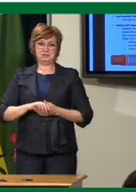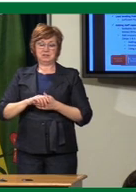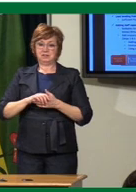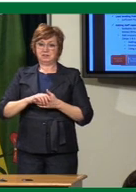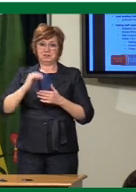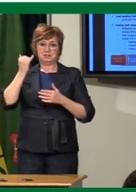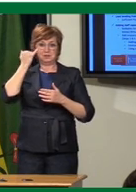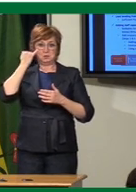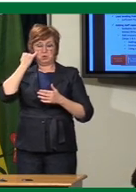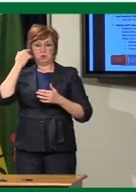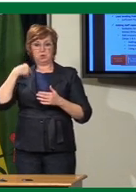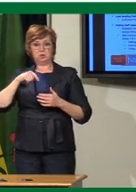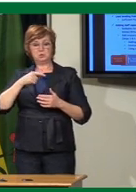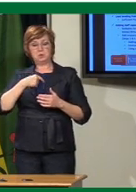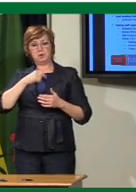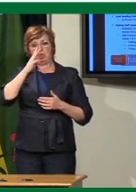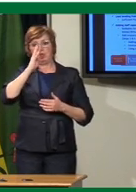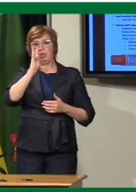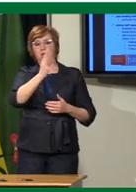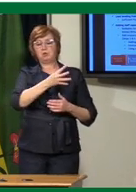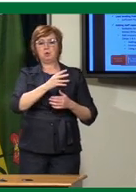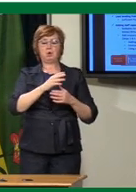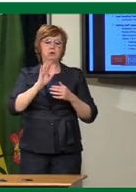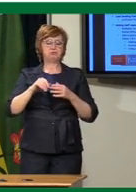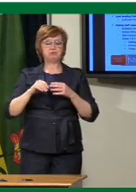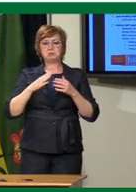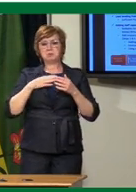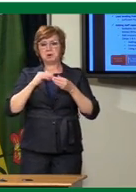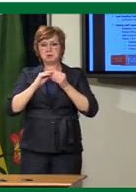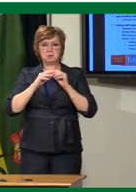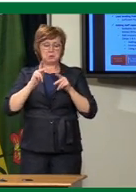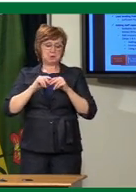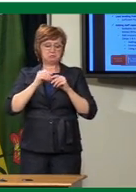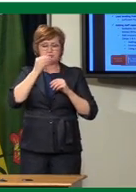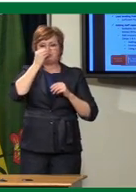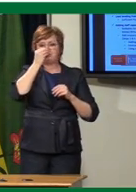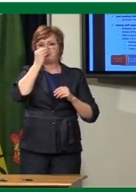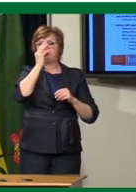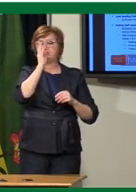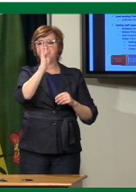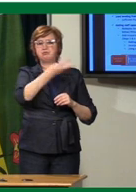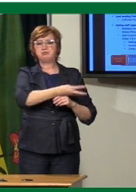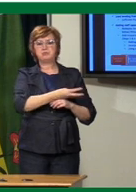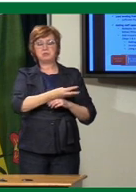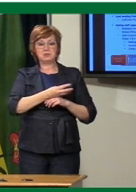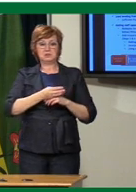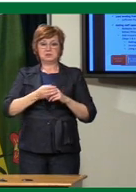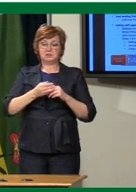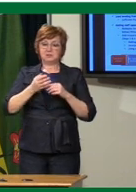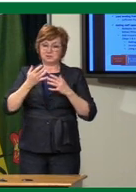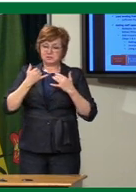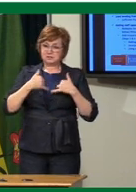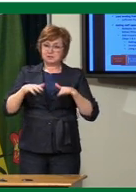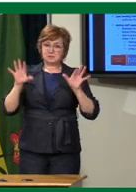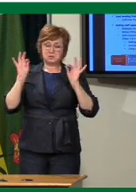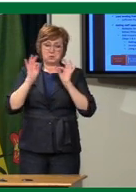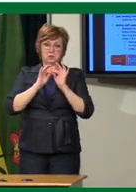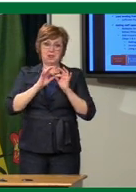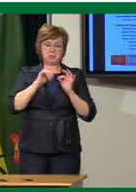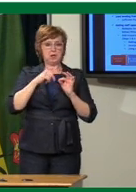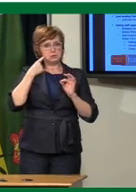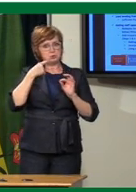capacity. And further, I'll just note that this doesn't include the negative callbacks, which are important in terms of advising people of